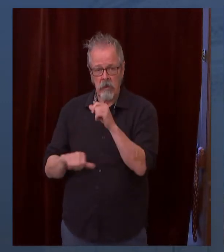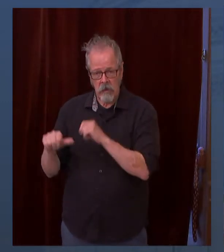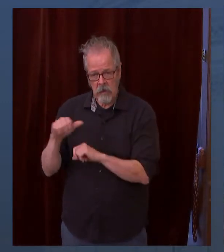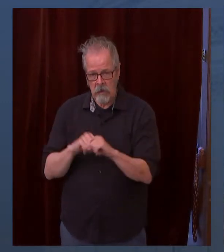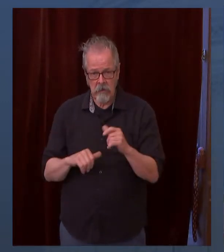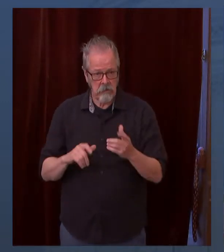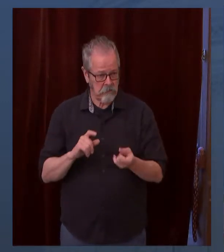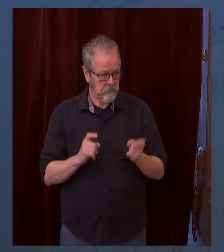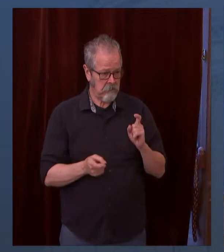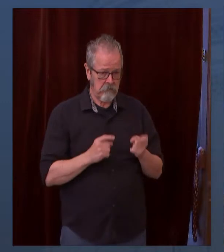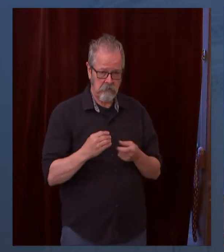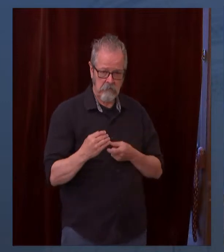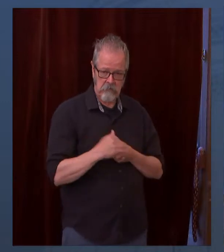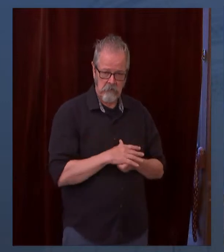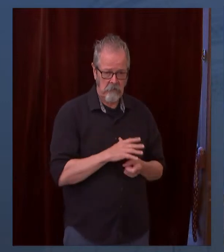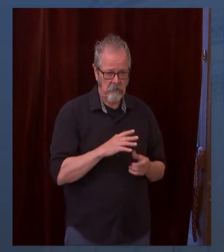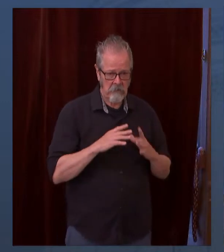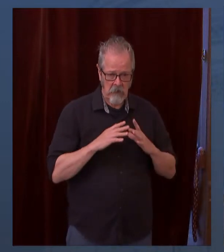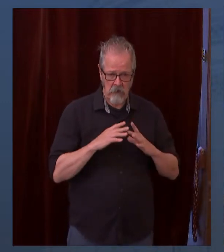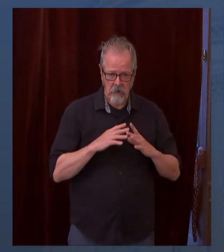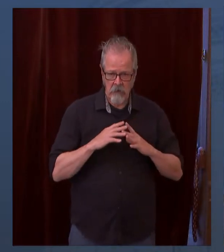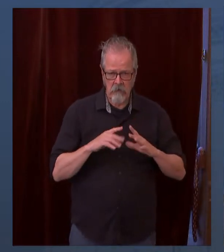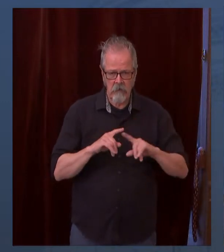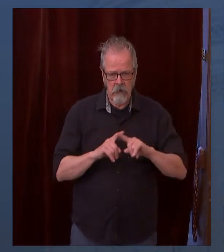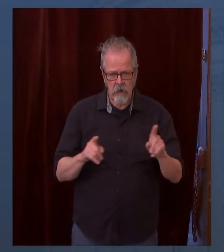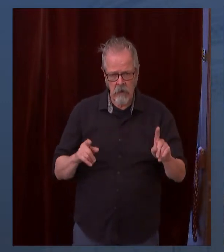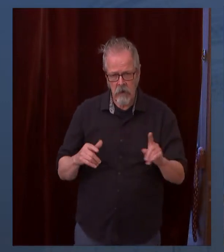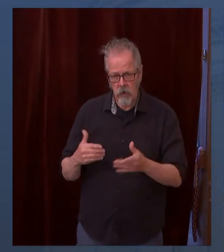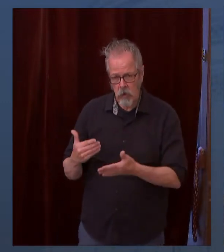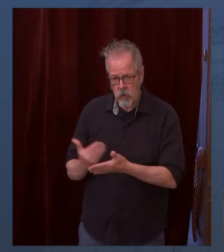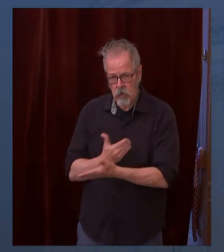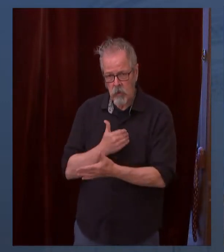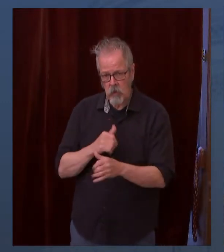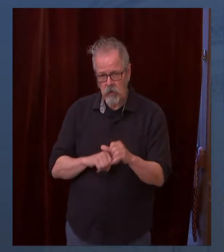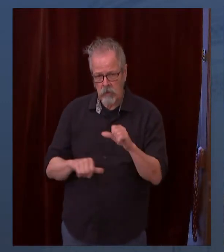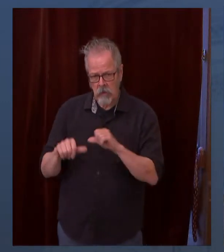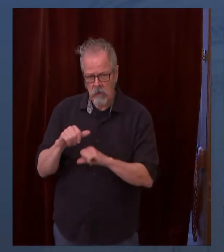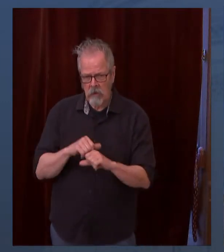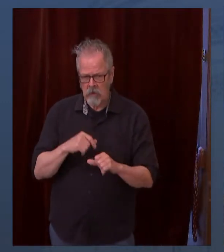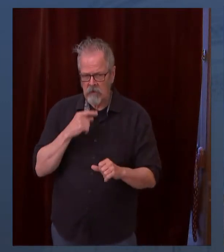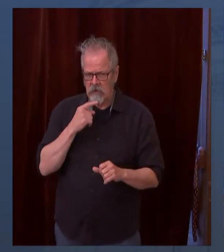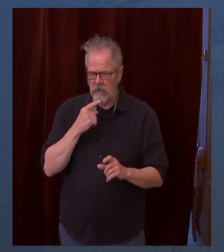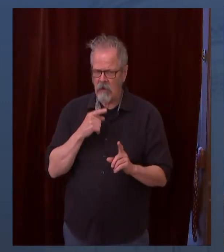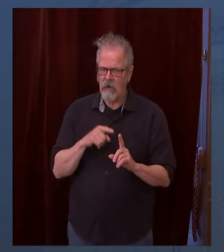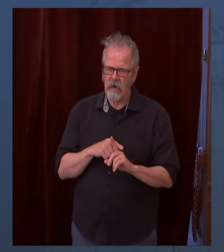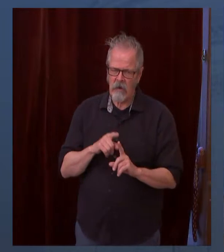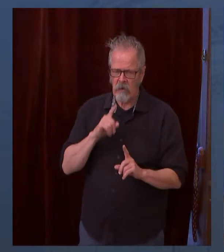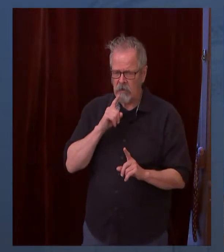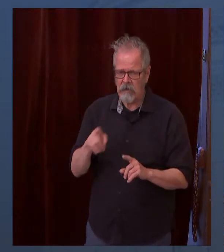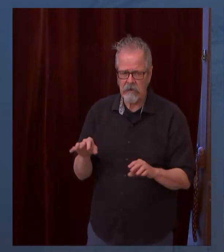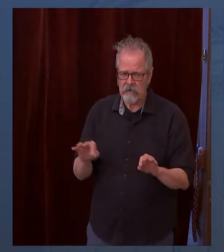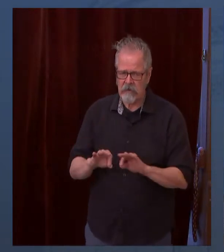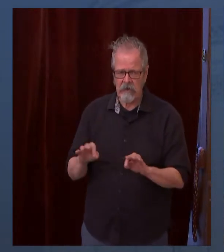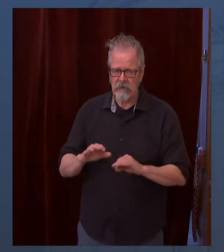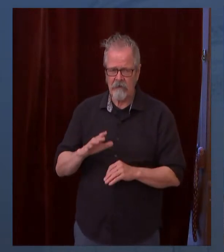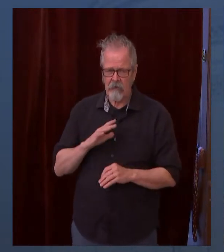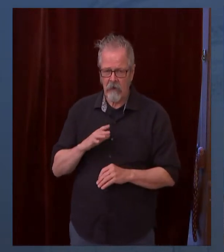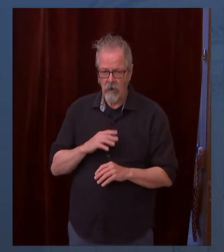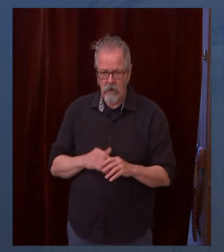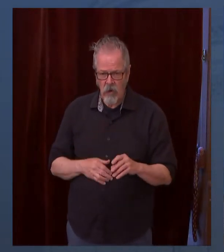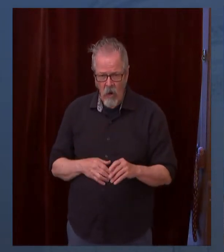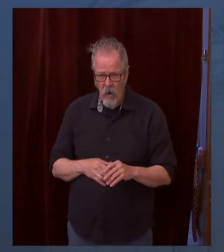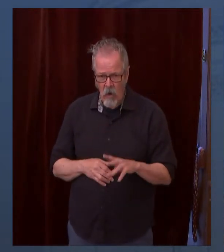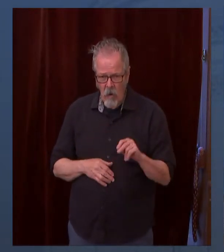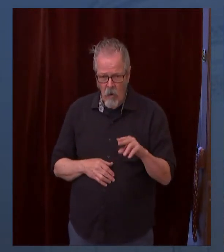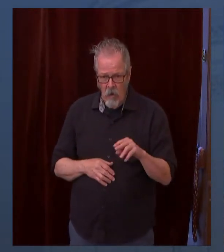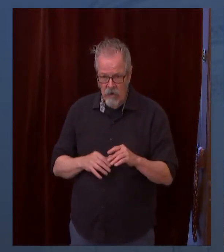weeks that has suggested that this is less of a problem than it was 3 weeks ago. It is more of a problem, demonstrably, in the last